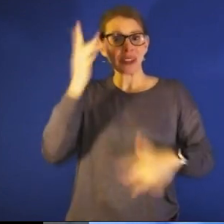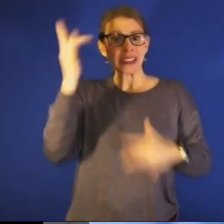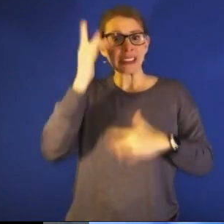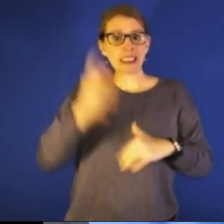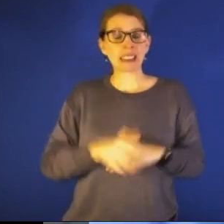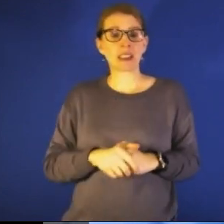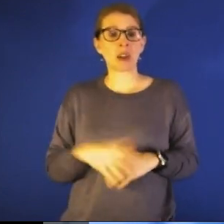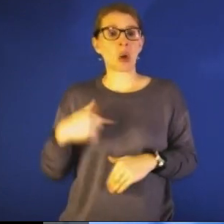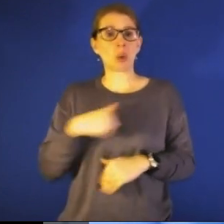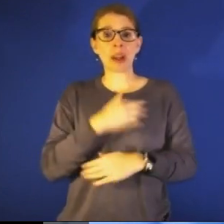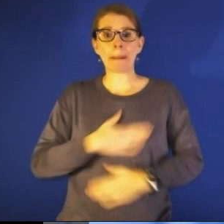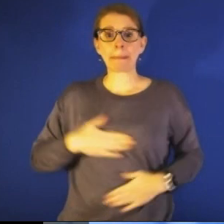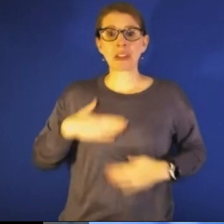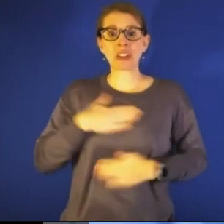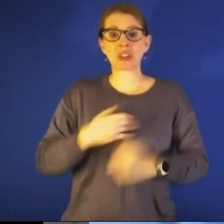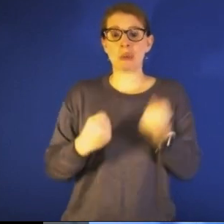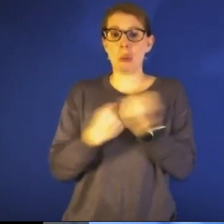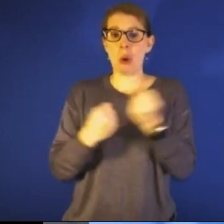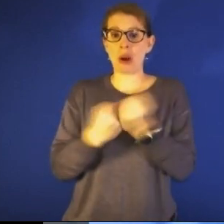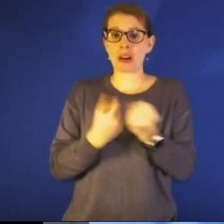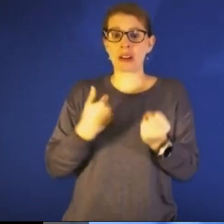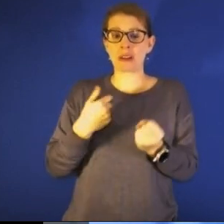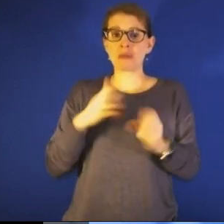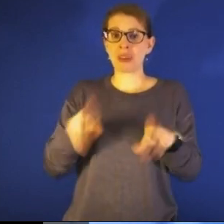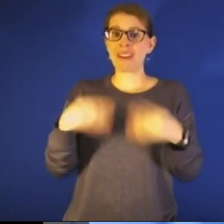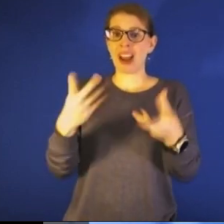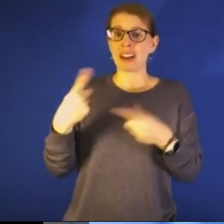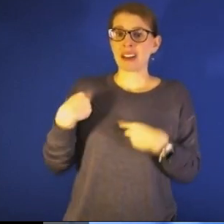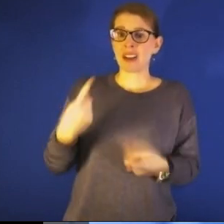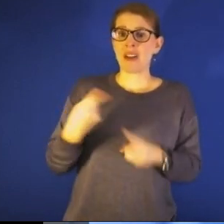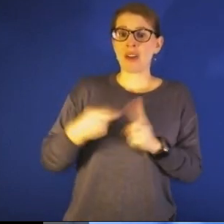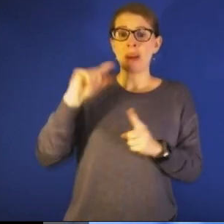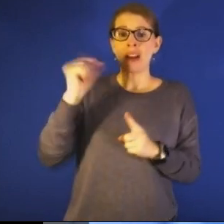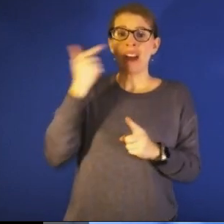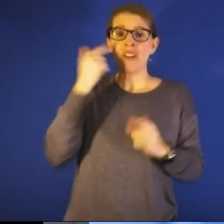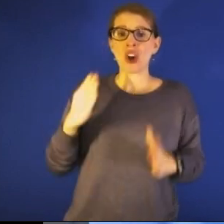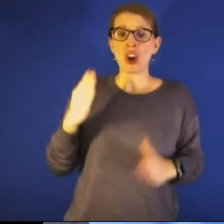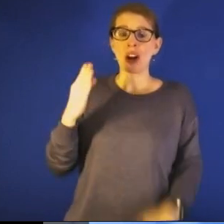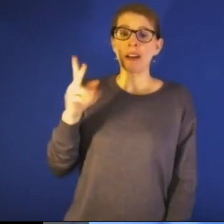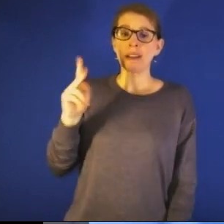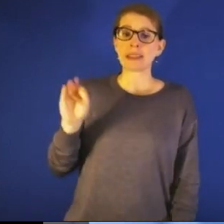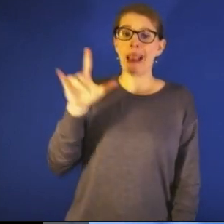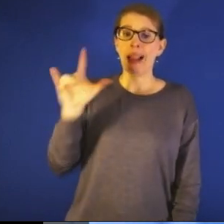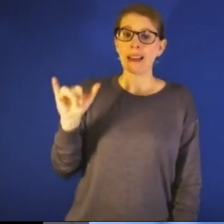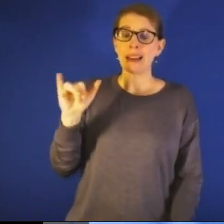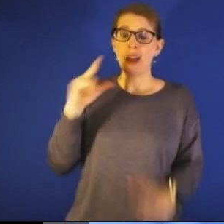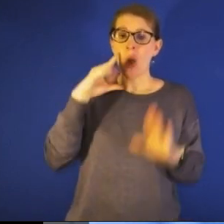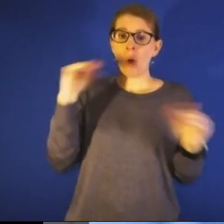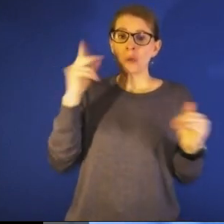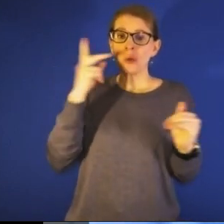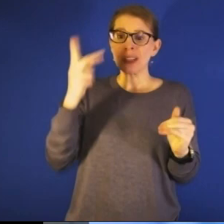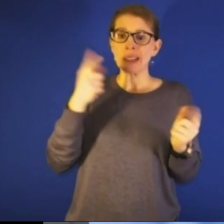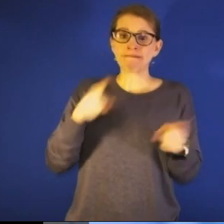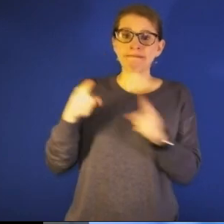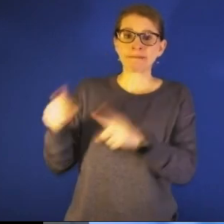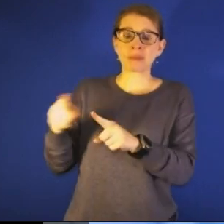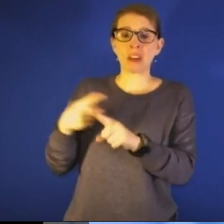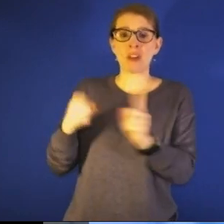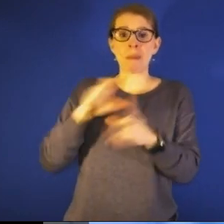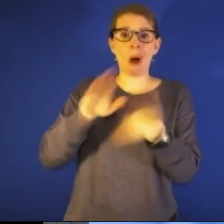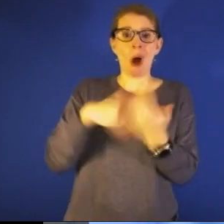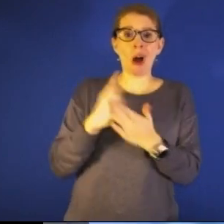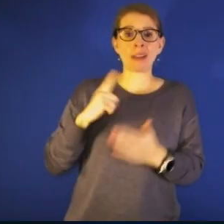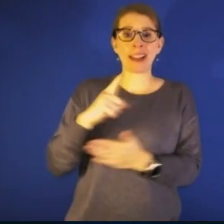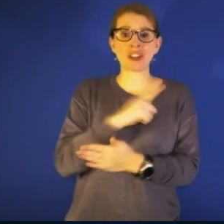we appreciate the support that we've been given from Governor Kelly, and hope that we'll continue to see that come along from all of our legislators in the